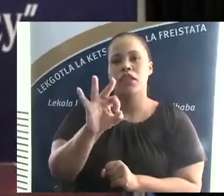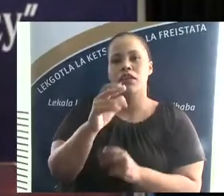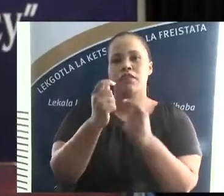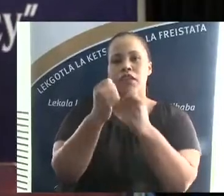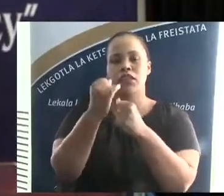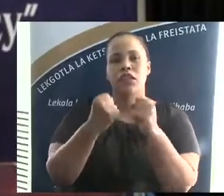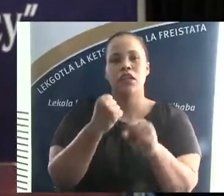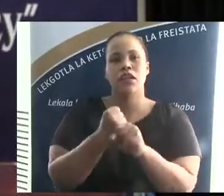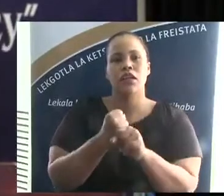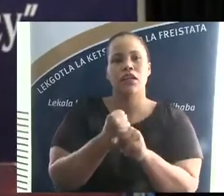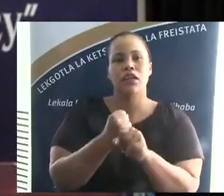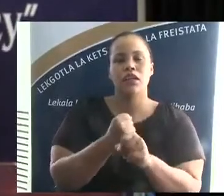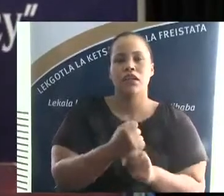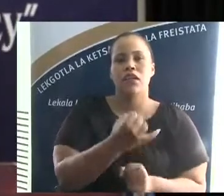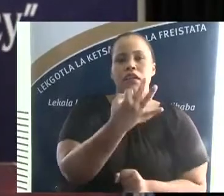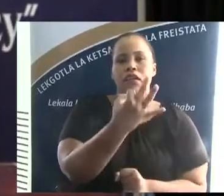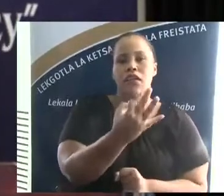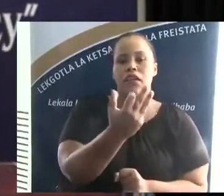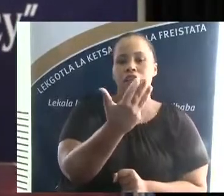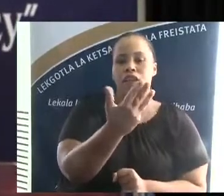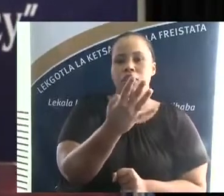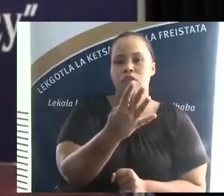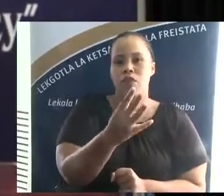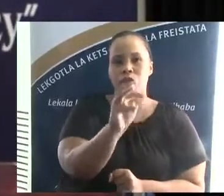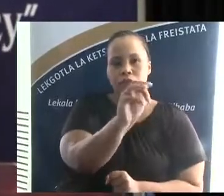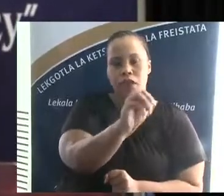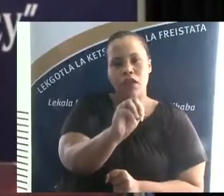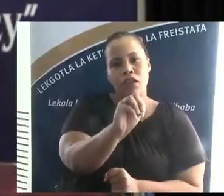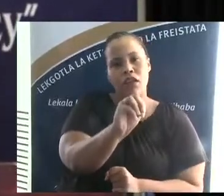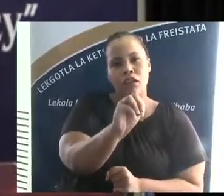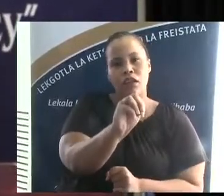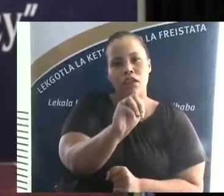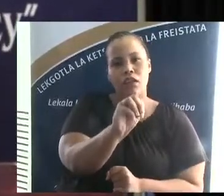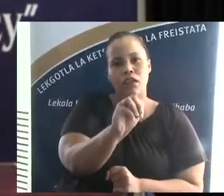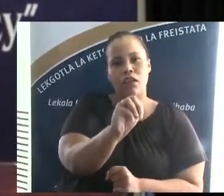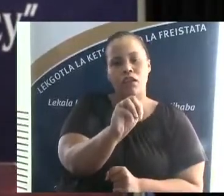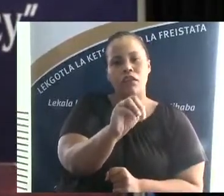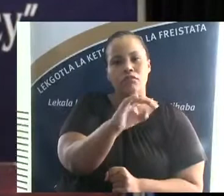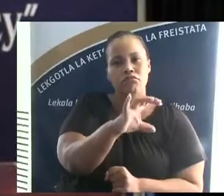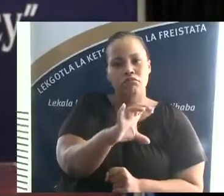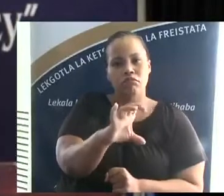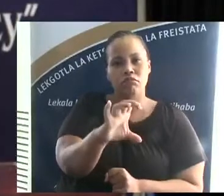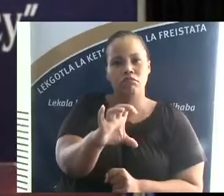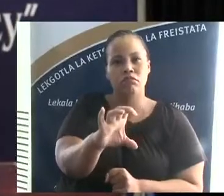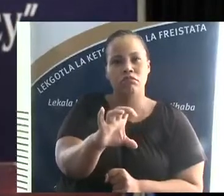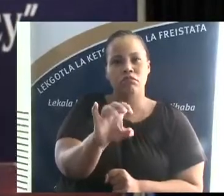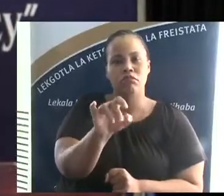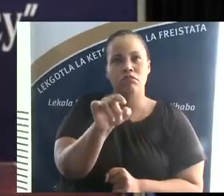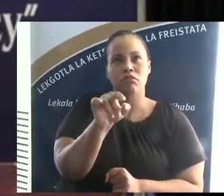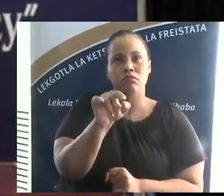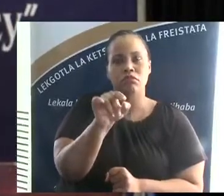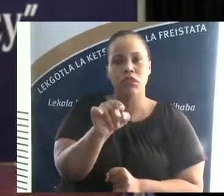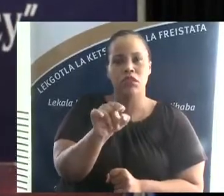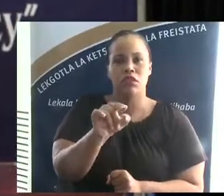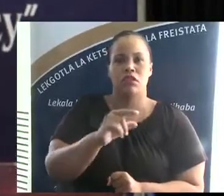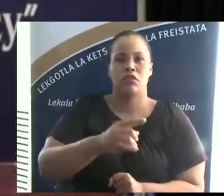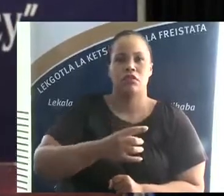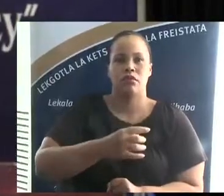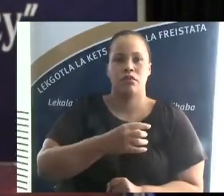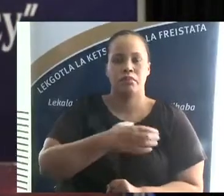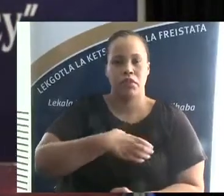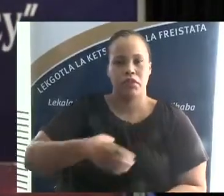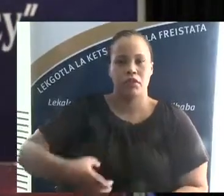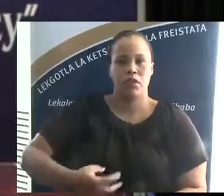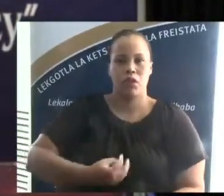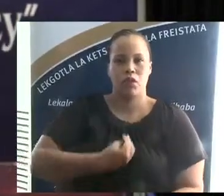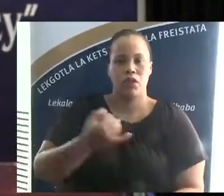394 million for 23-24 financial year is allocated for the Presidential Youth Employment